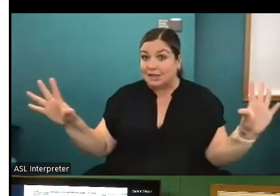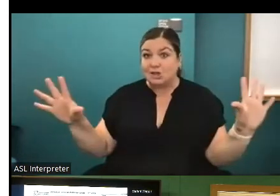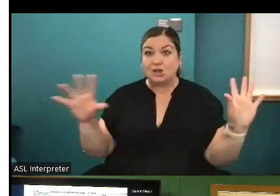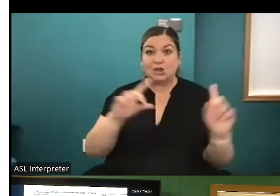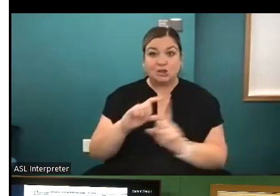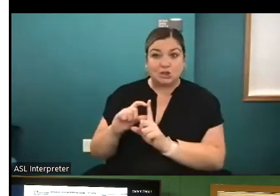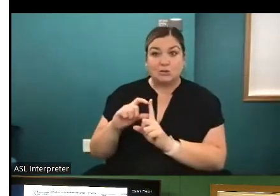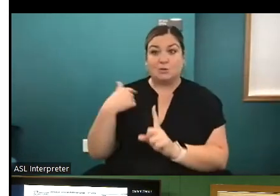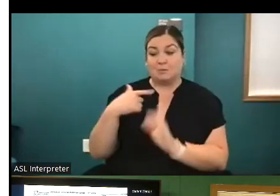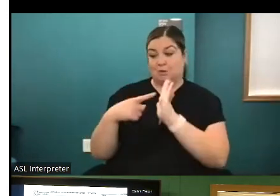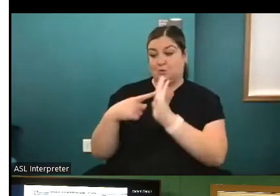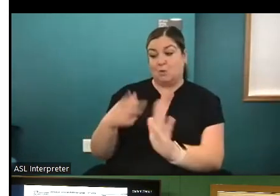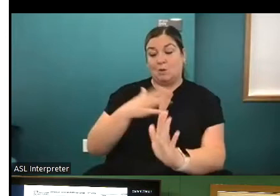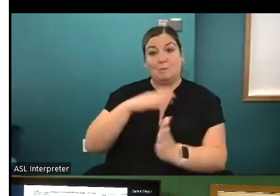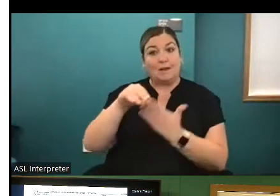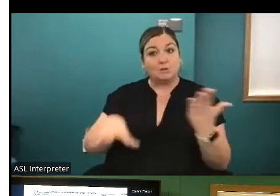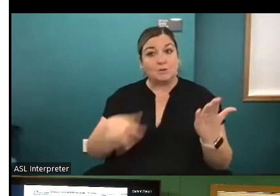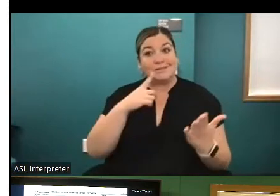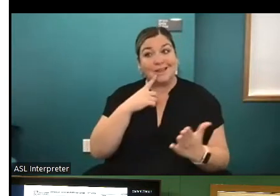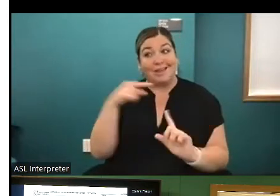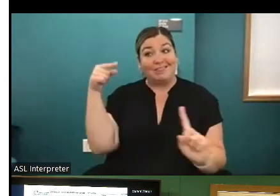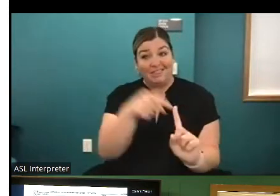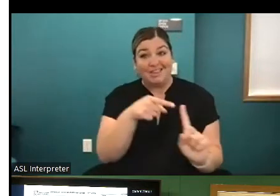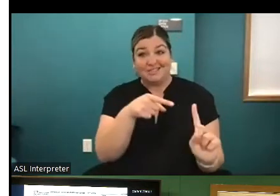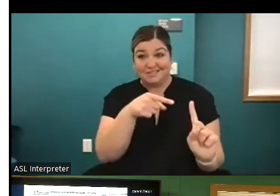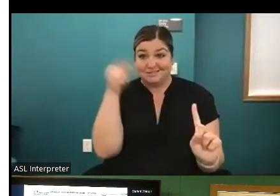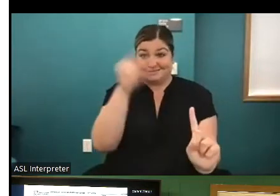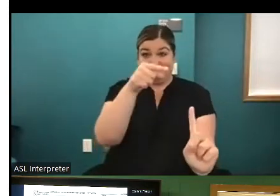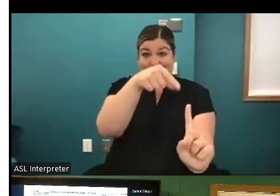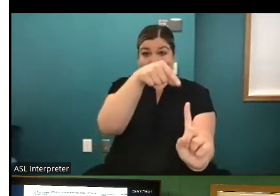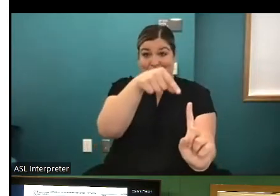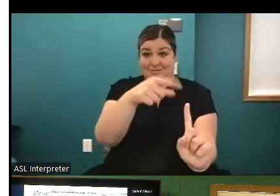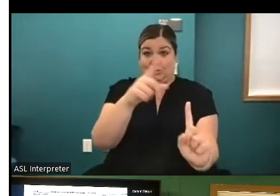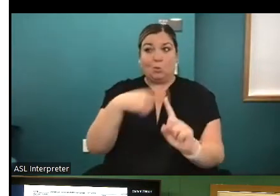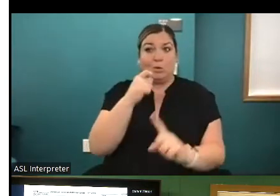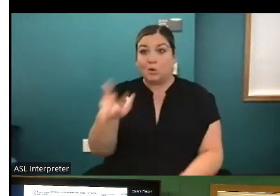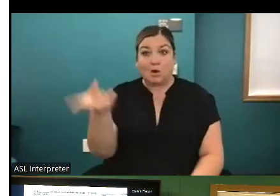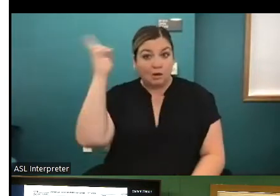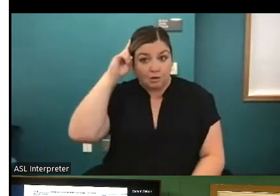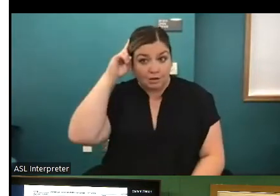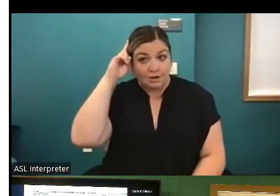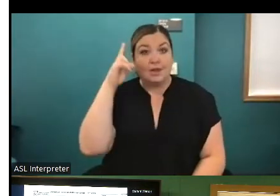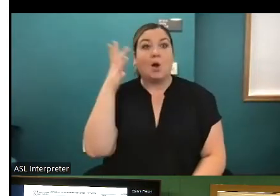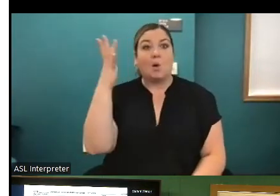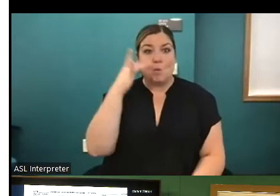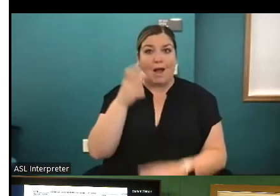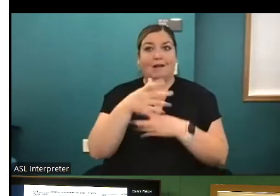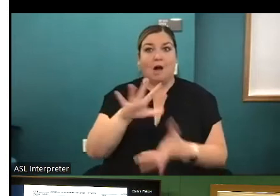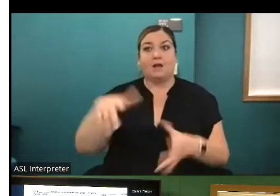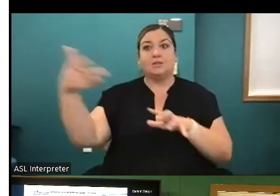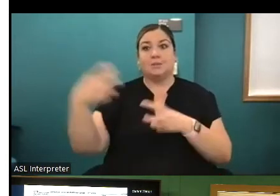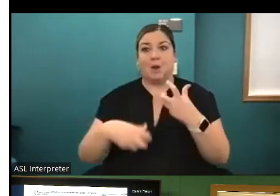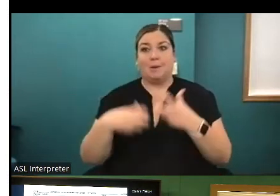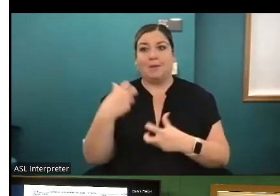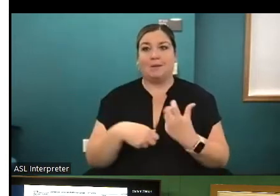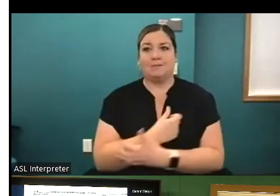for me to show to my students and say, so this is the gig. When you don't wear it, this is why. It's like opening